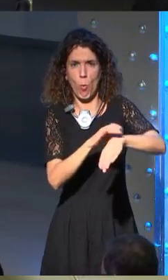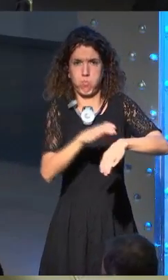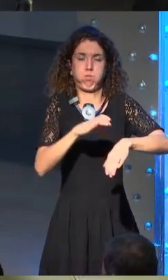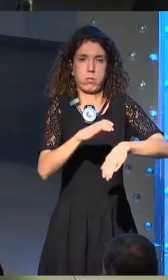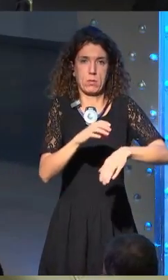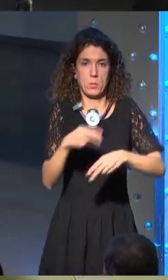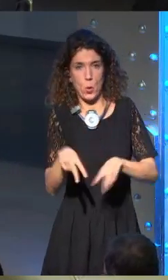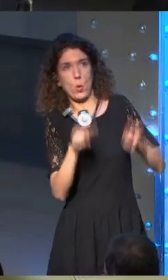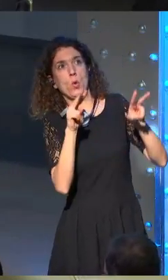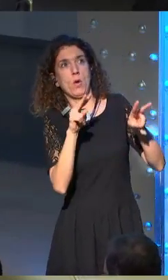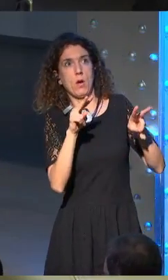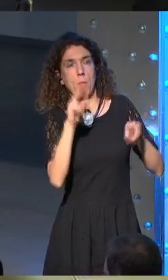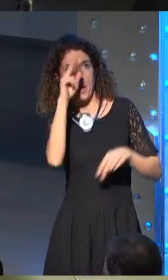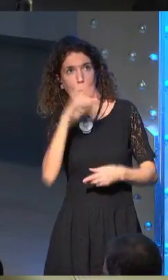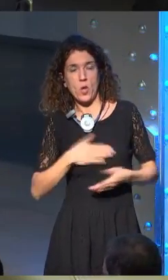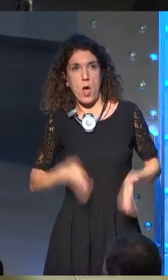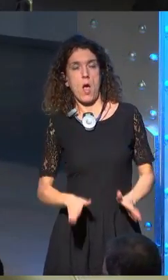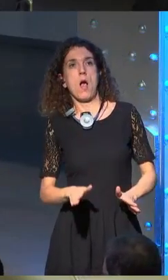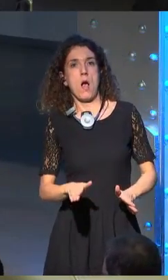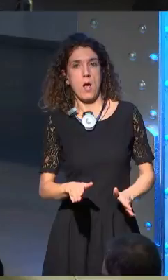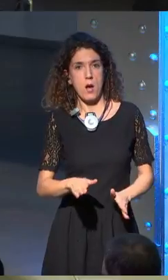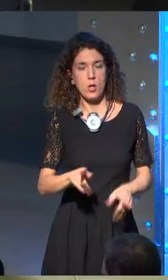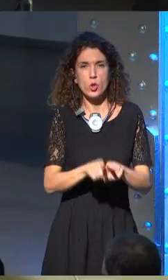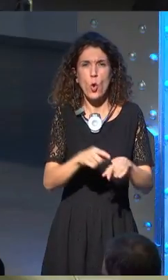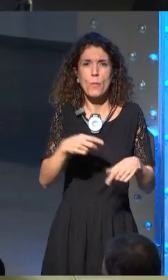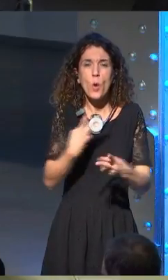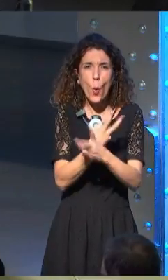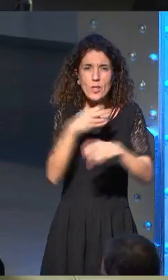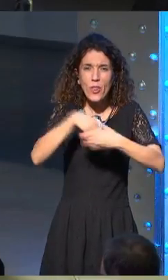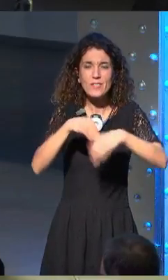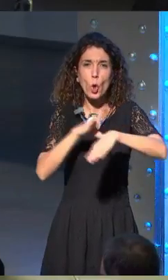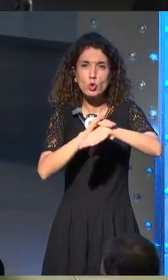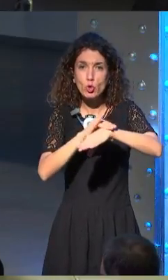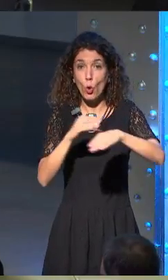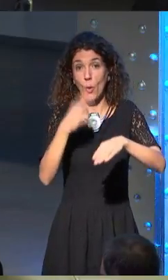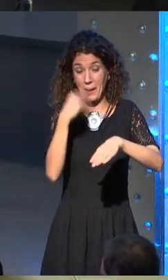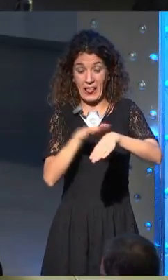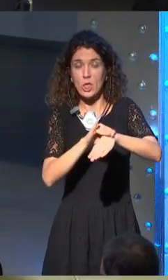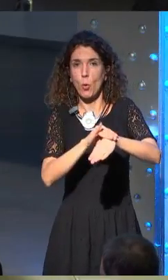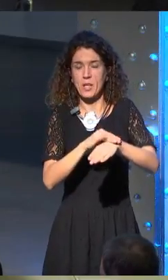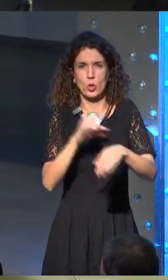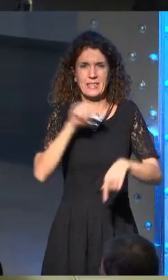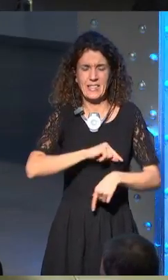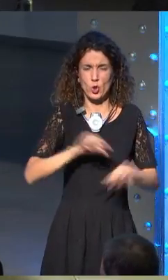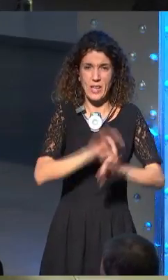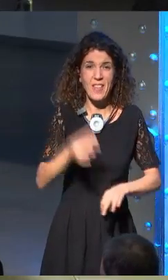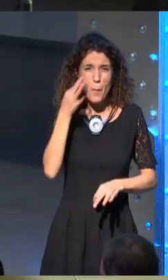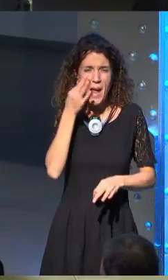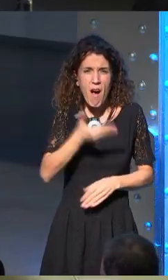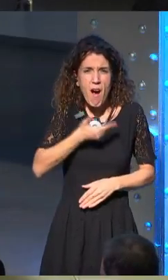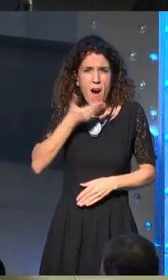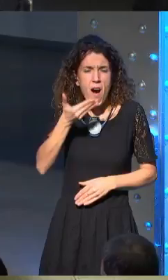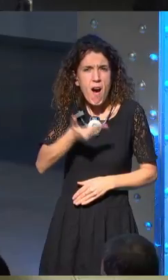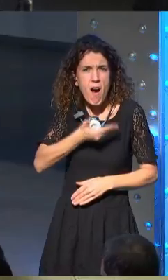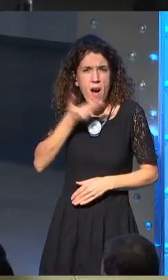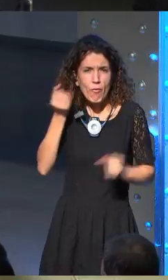worried eyes. I can't even feel your ankle bone, she says. My skin is burning too, I tell her.